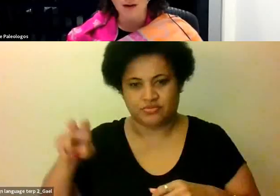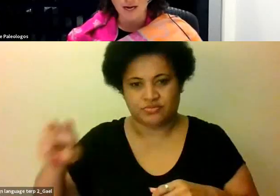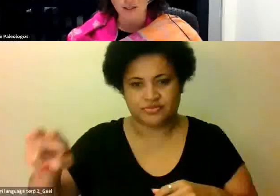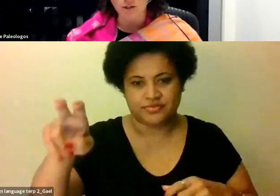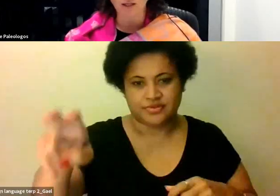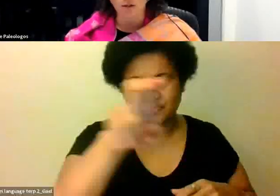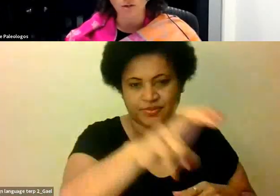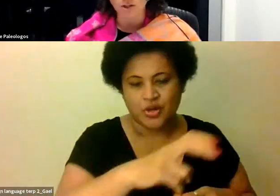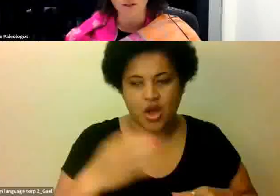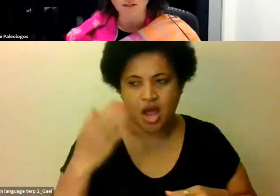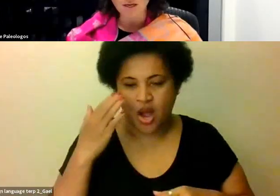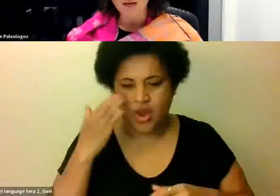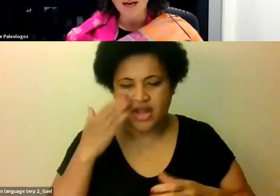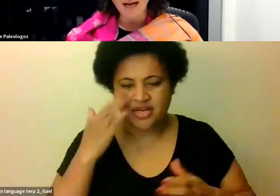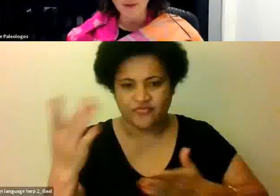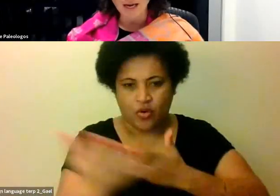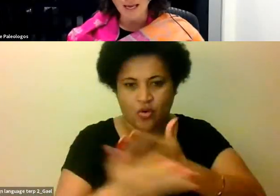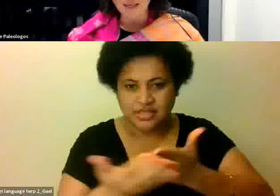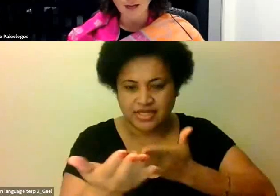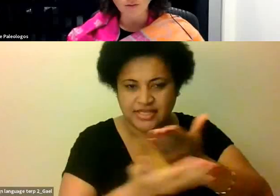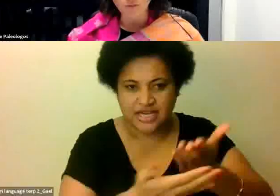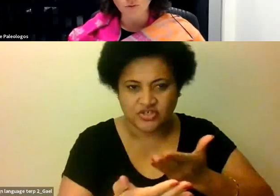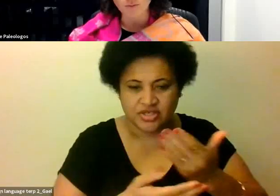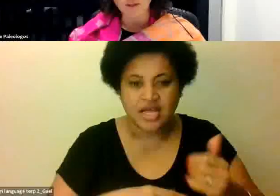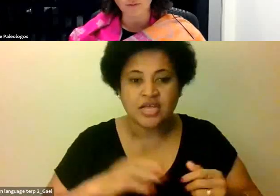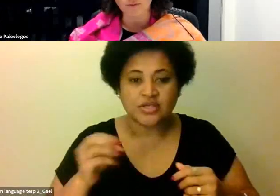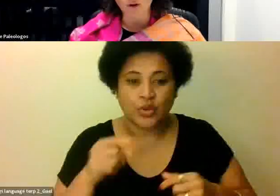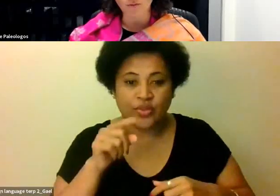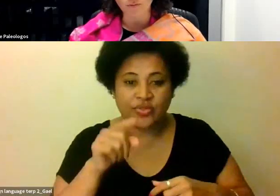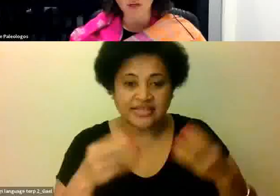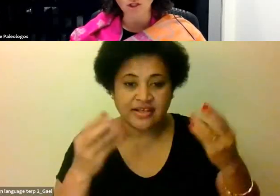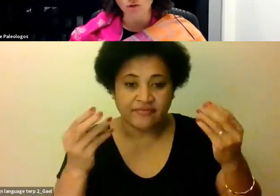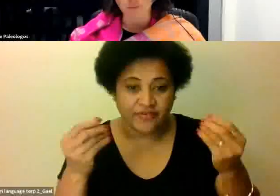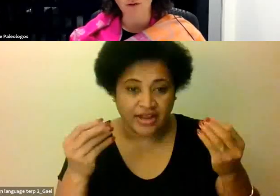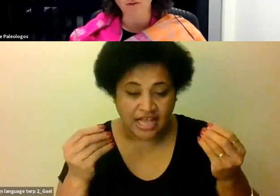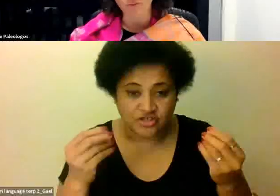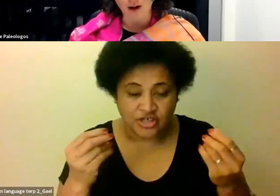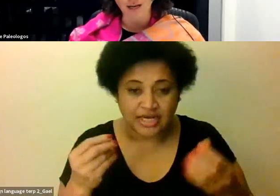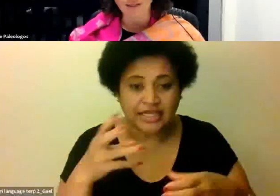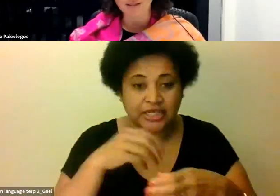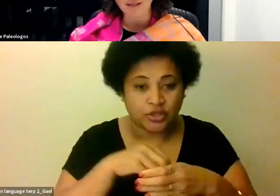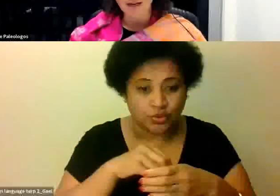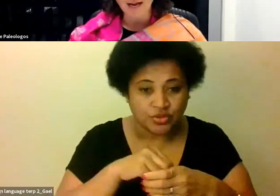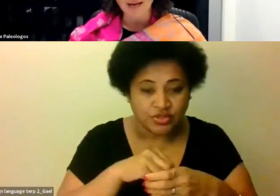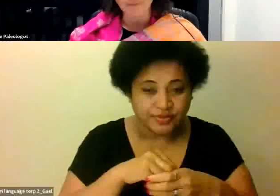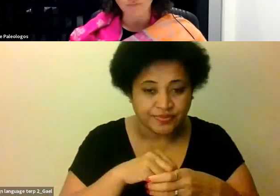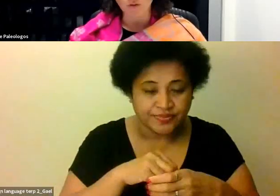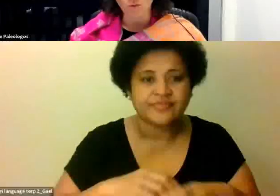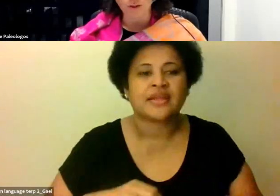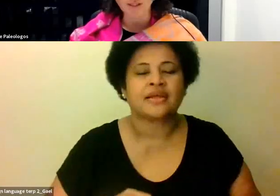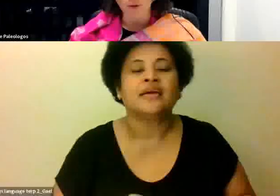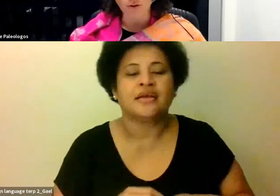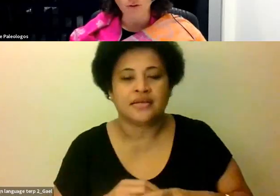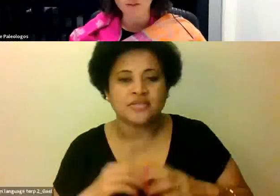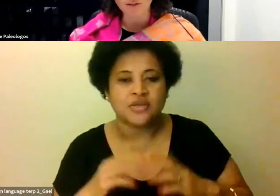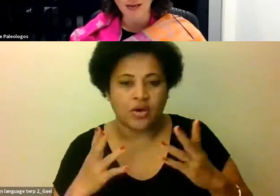such as financial inclusion and other forms of enjoyment of rights